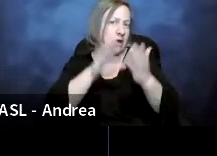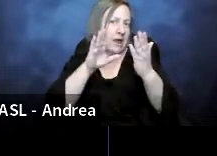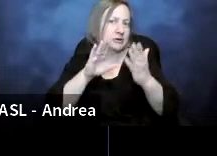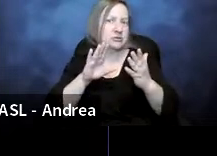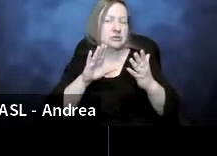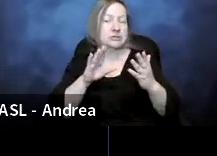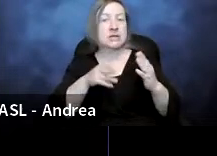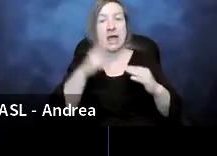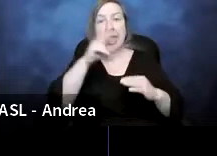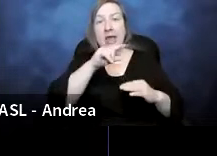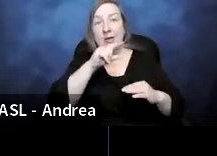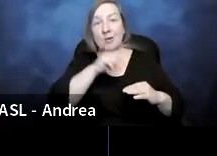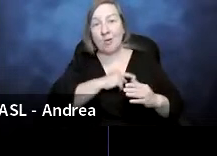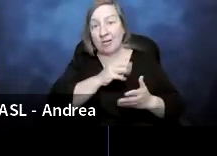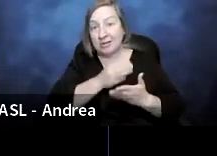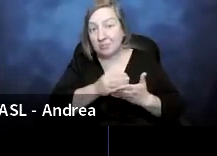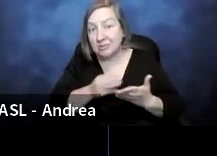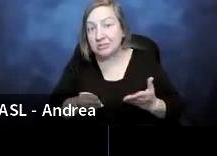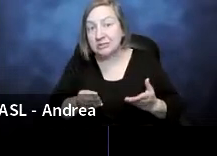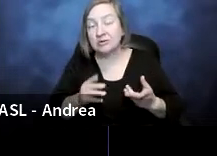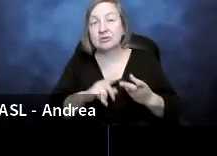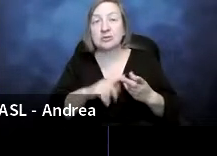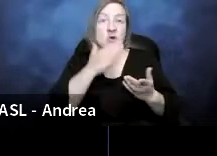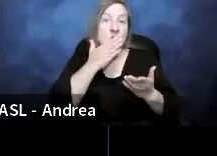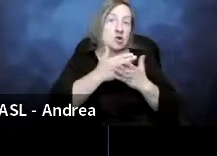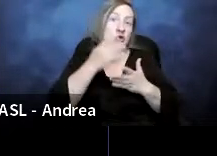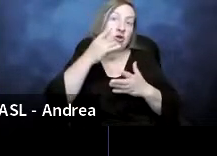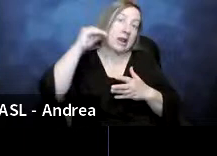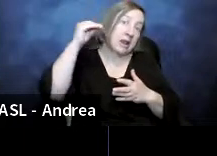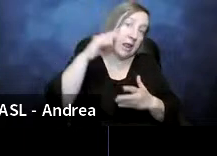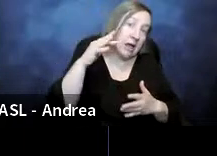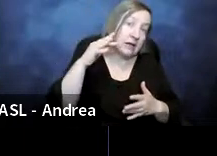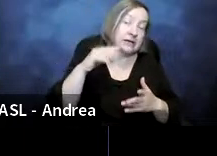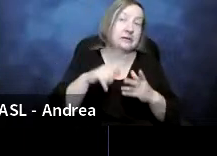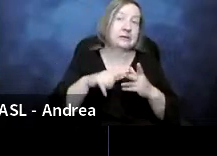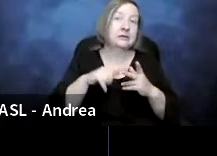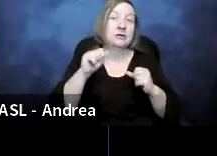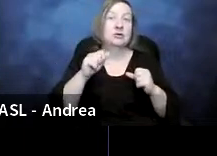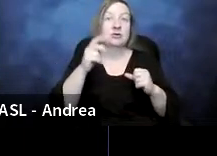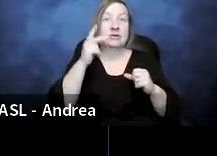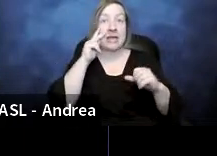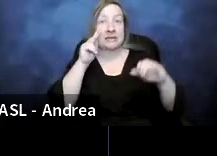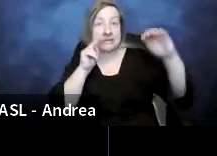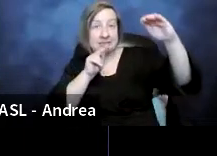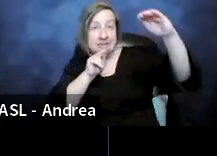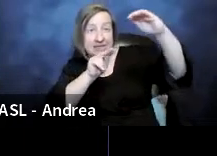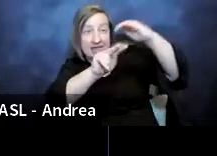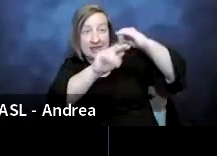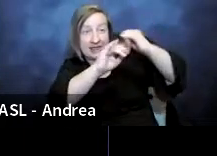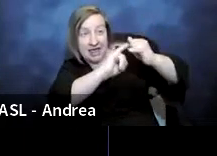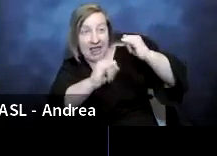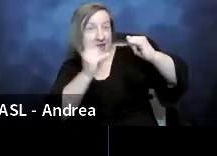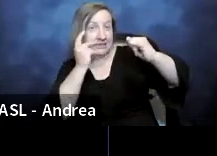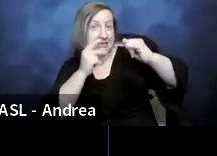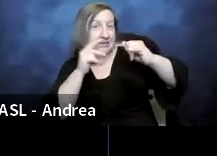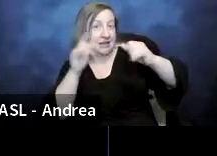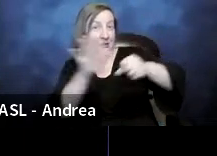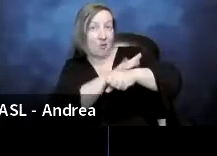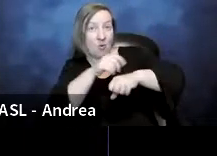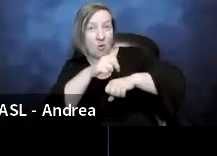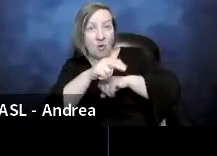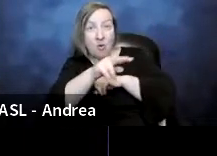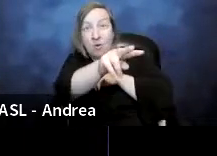the kind of high quality materials, adequate lighting, the fact that you can see right to the end and you can see your whole